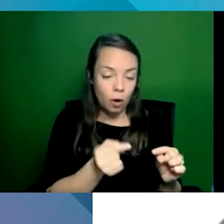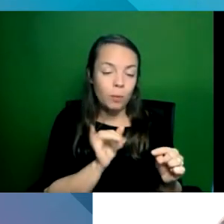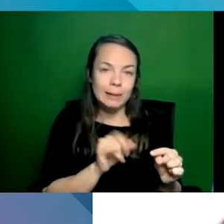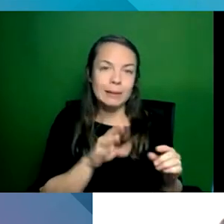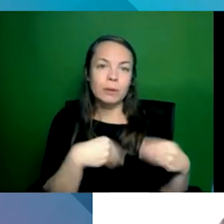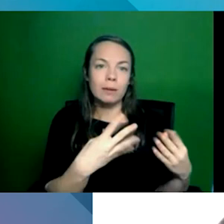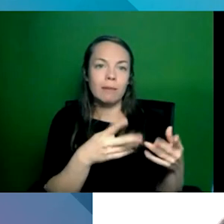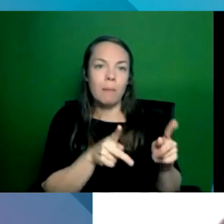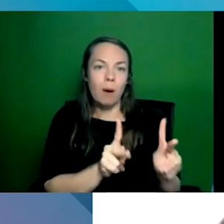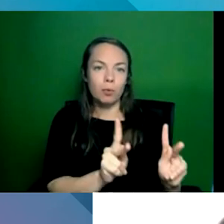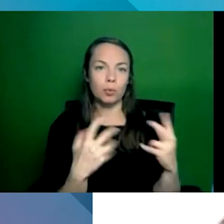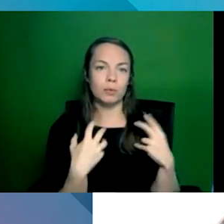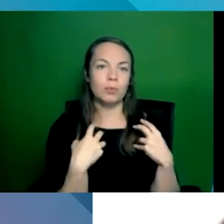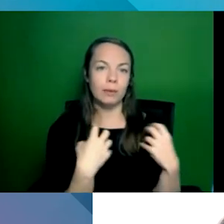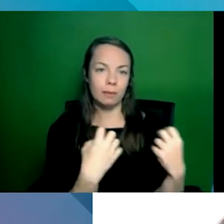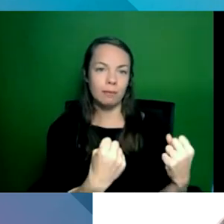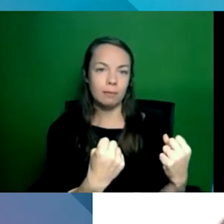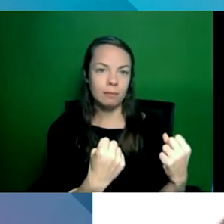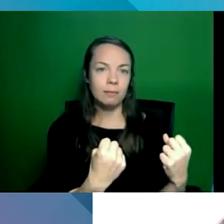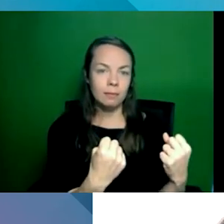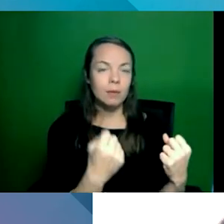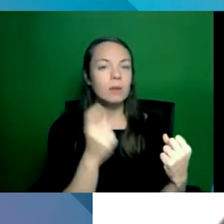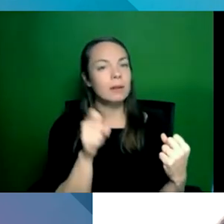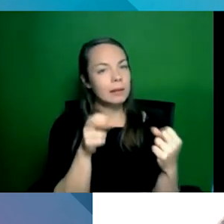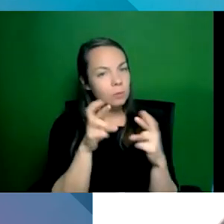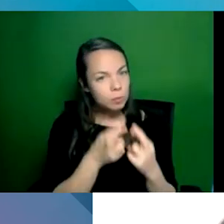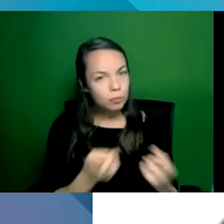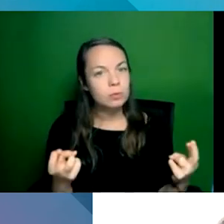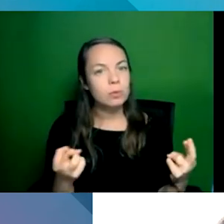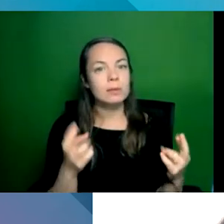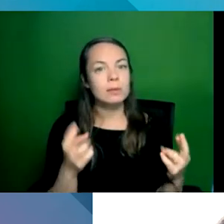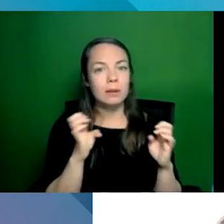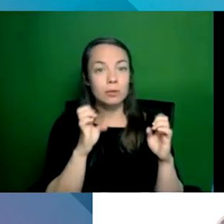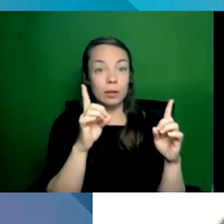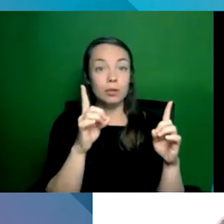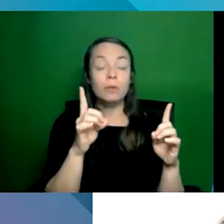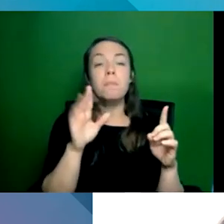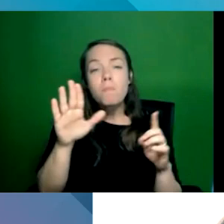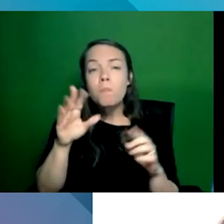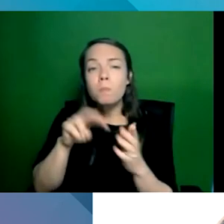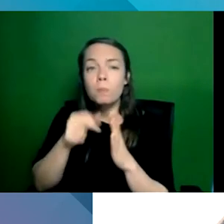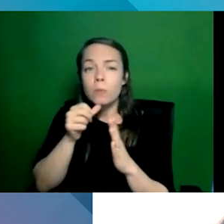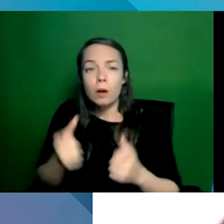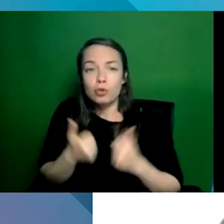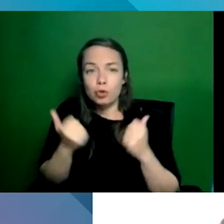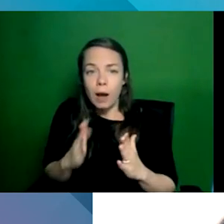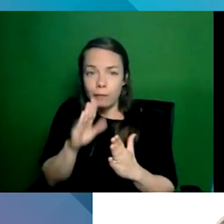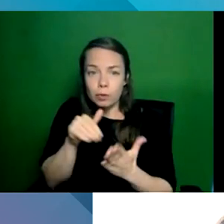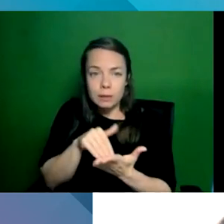to be resources and education. It's not that we're not survivor centered. I think we are very much